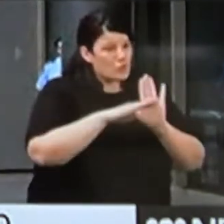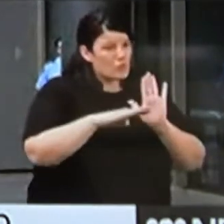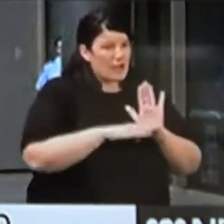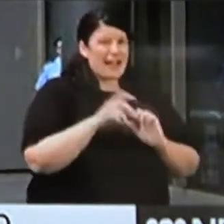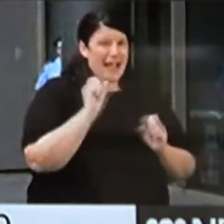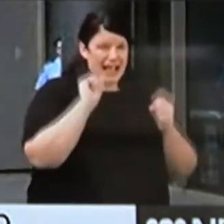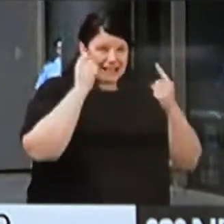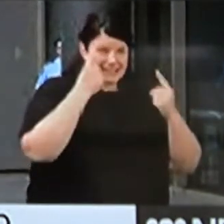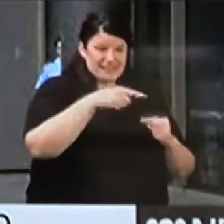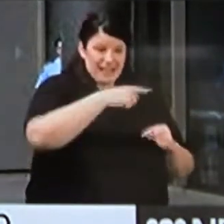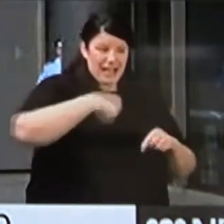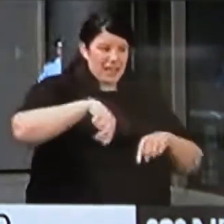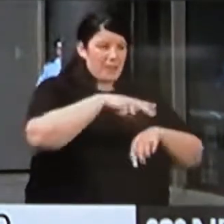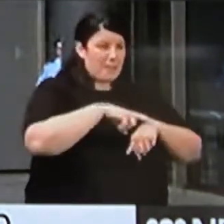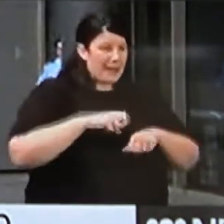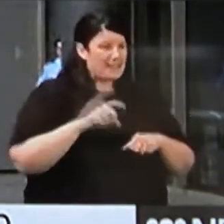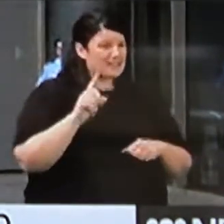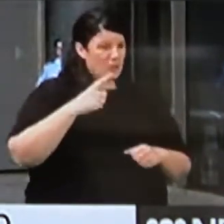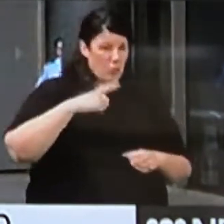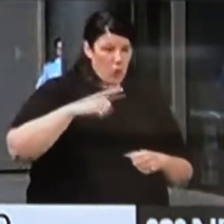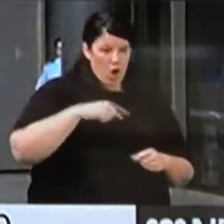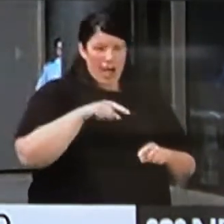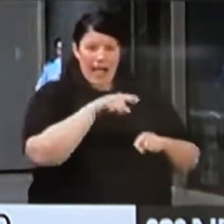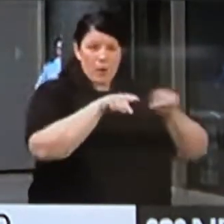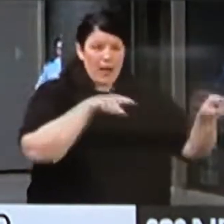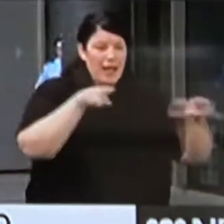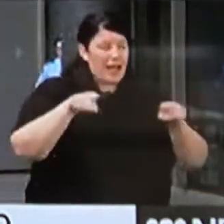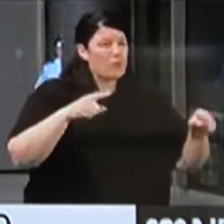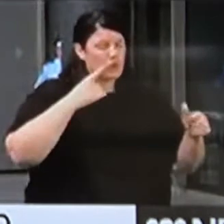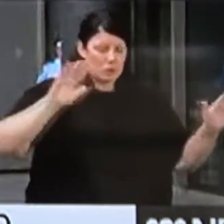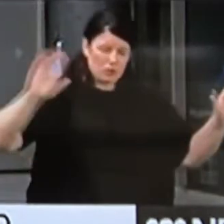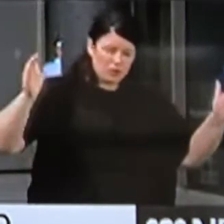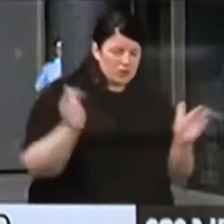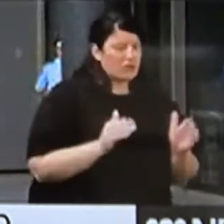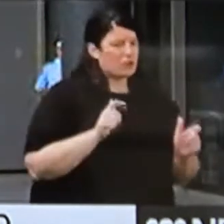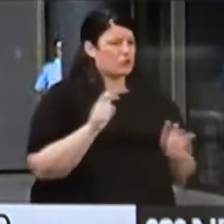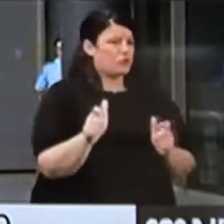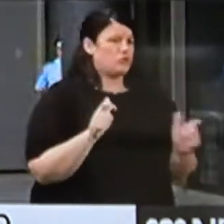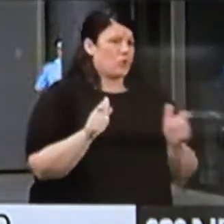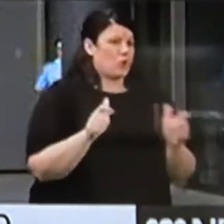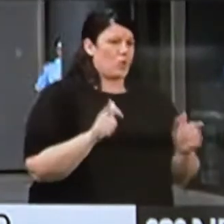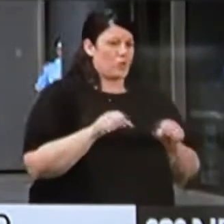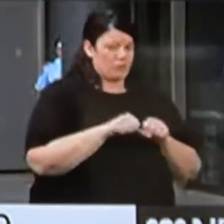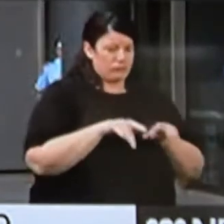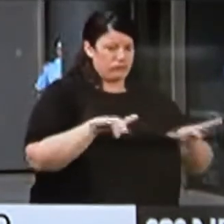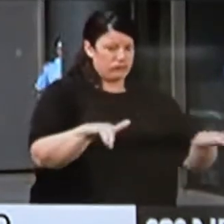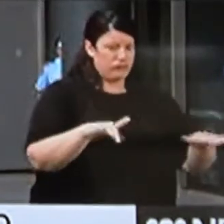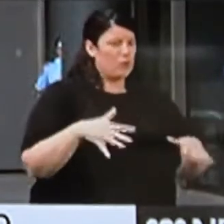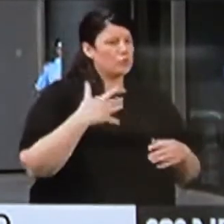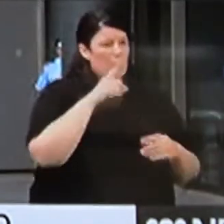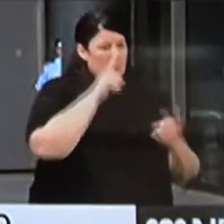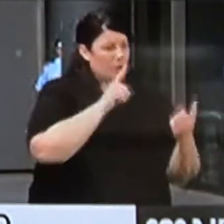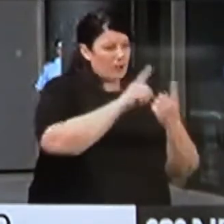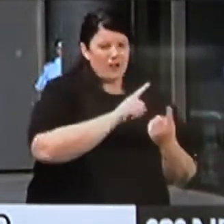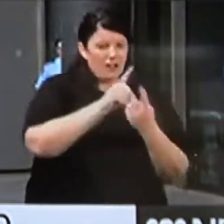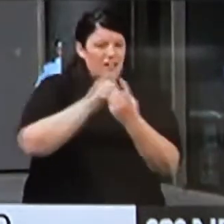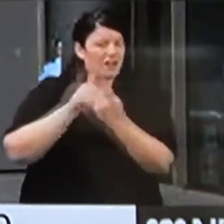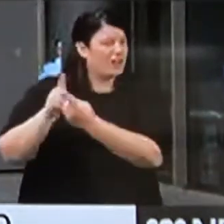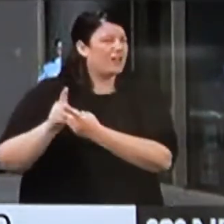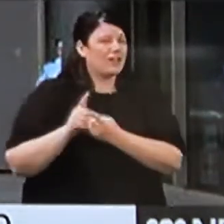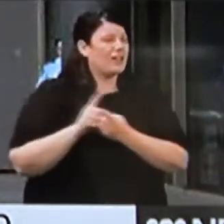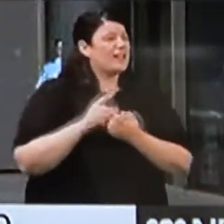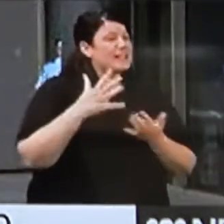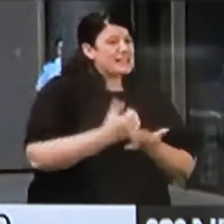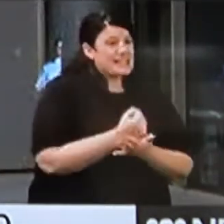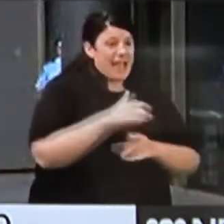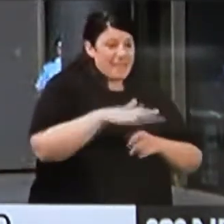they understand that we're trying to slow the spread of the virus by minimising unnecessary contact, the safest